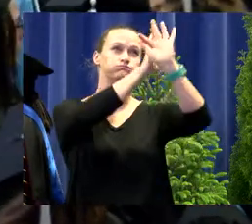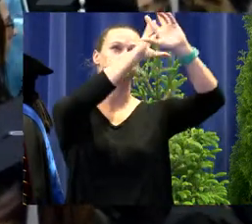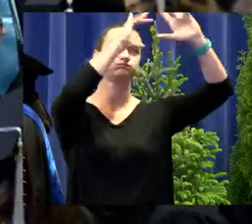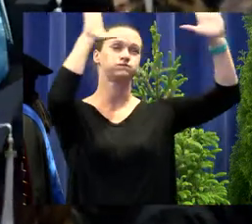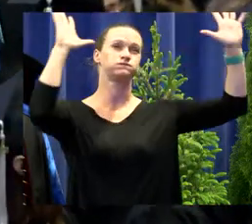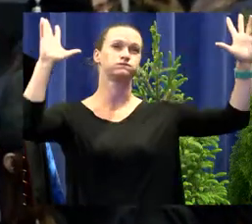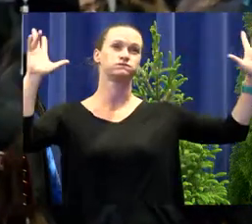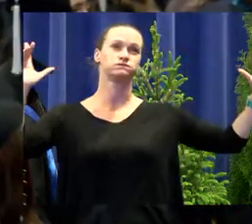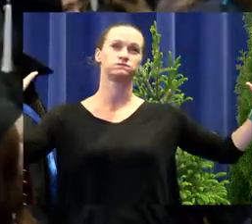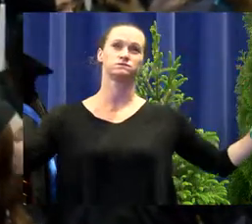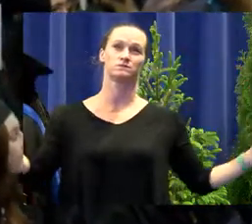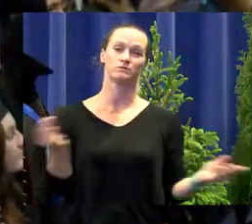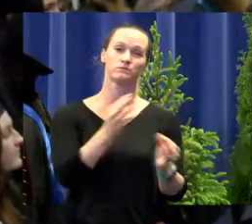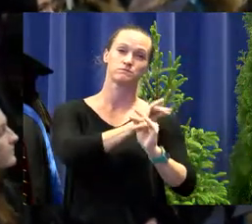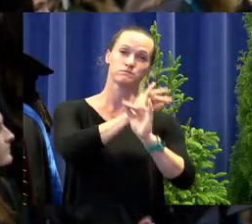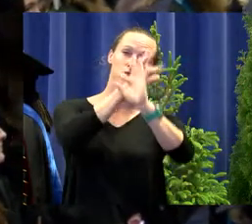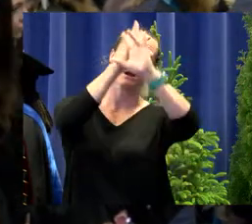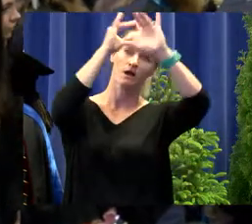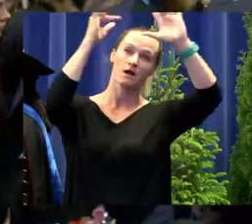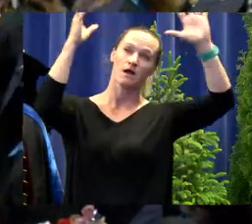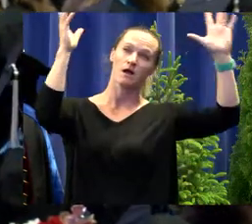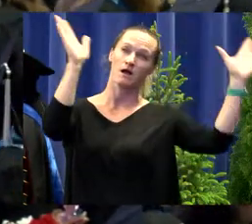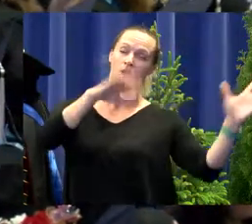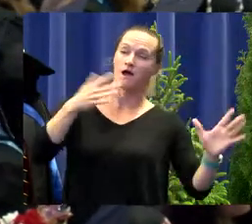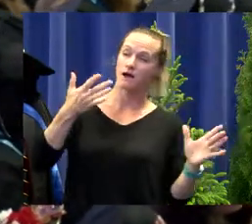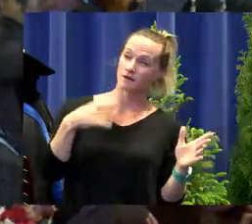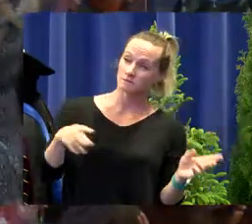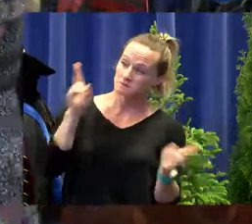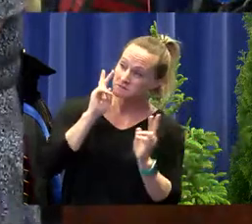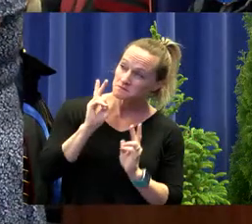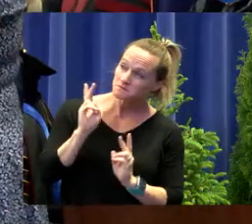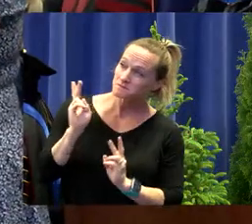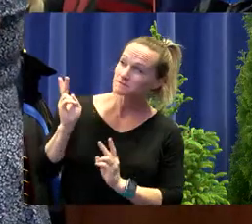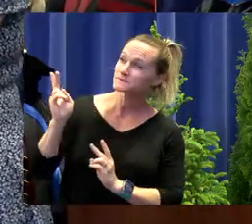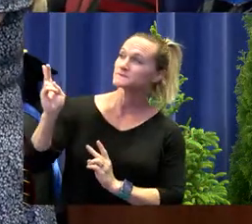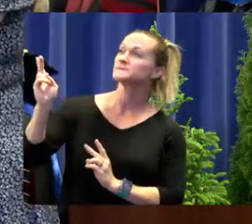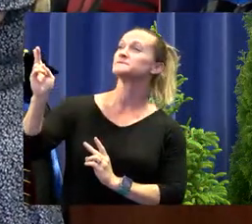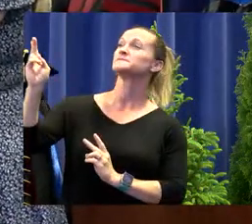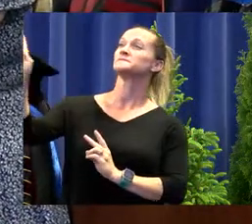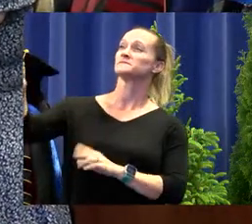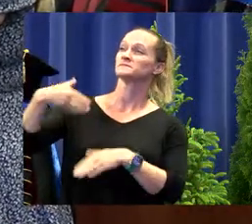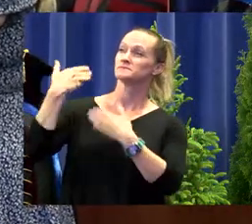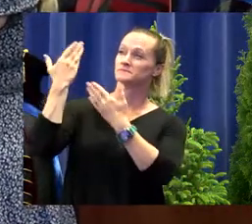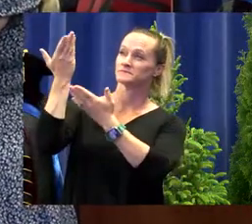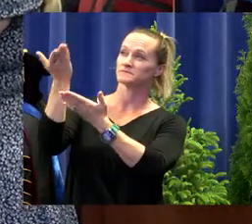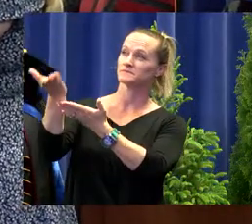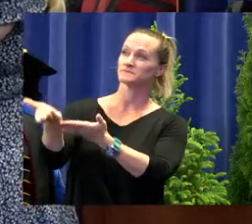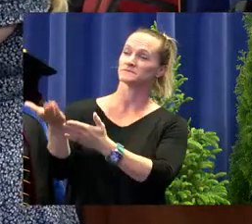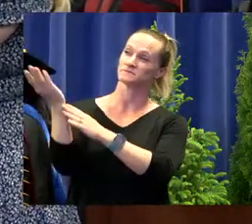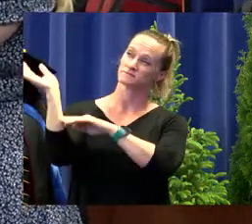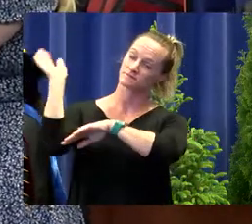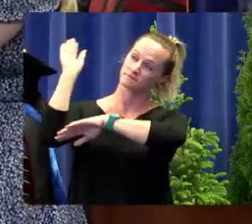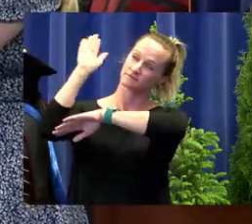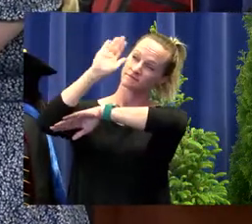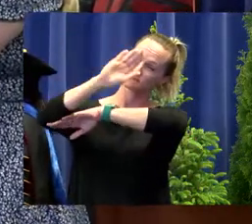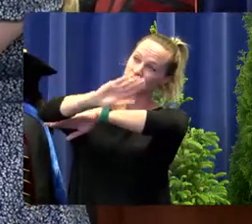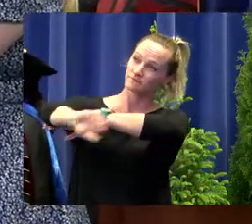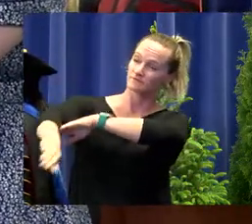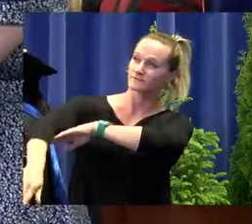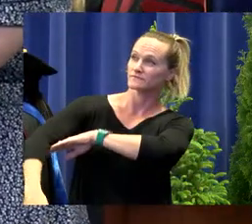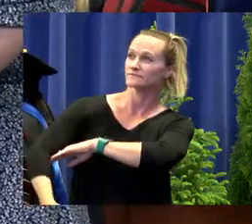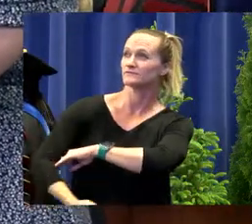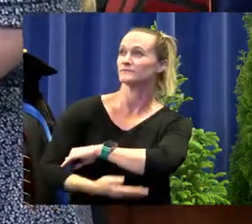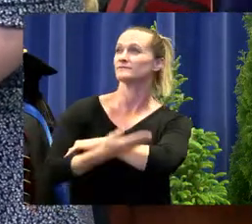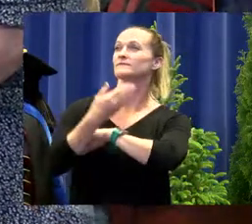bombs bursting in air, gave proof through the